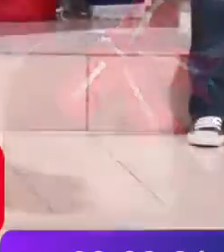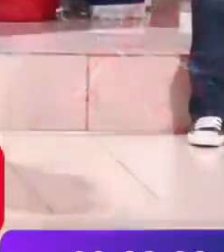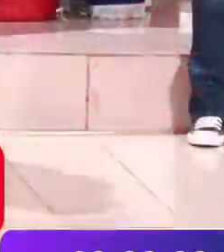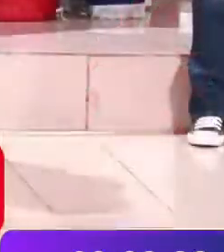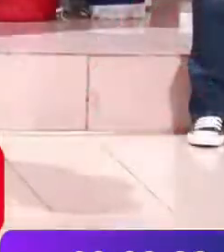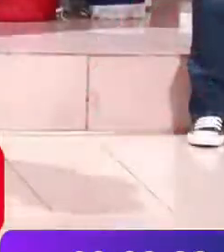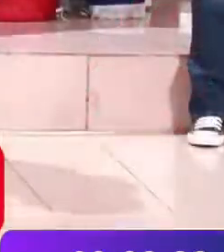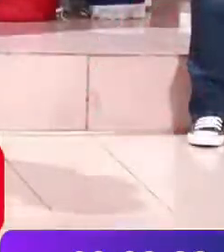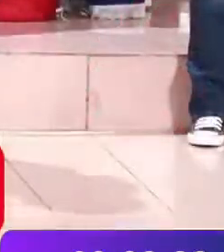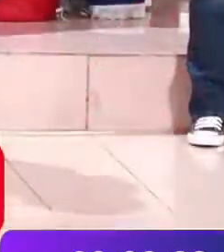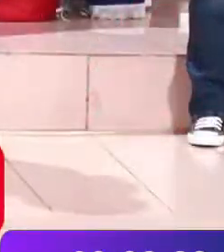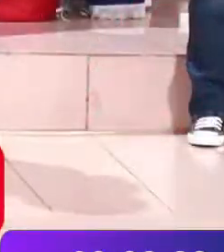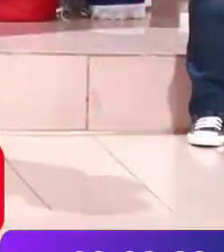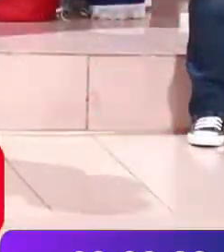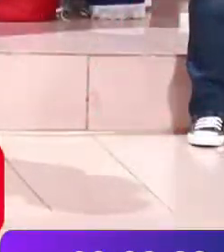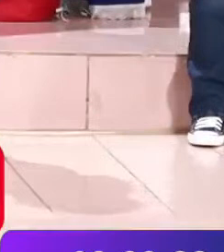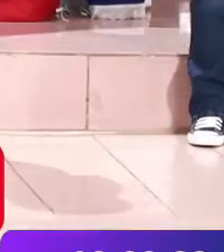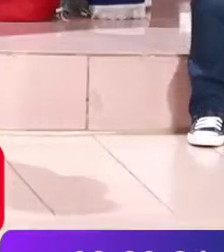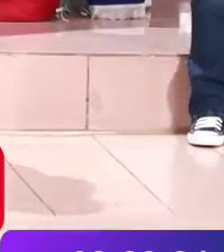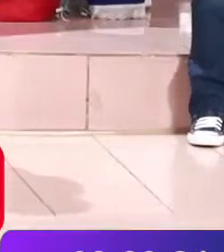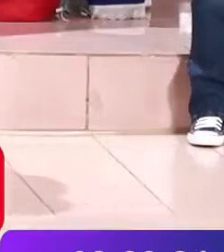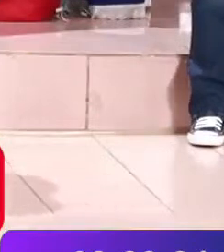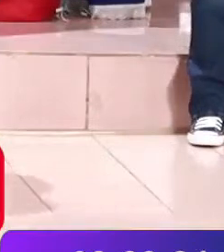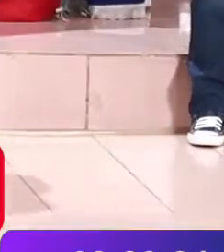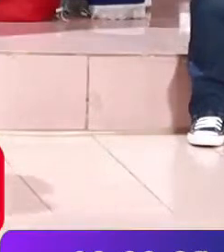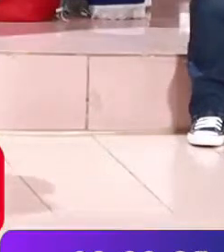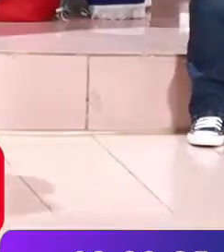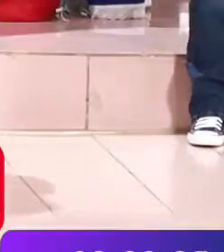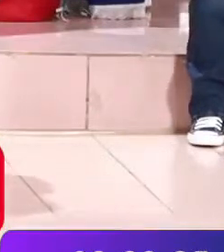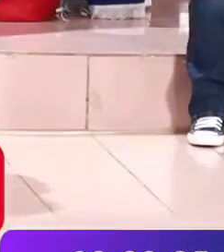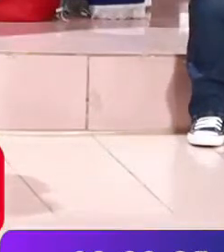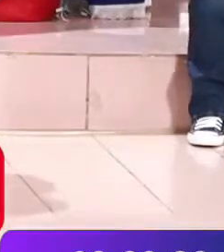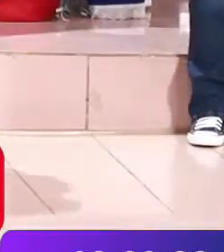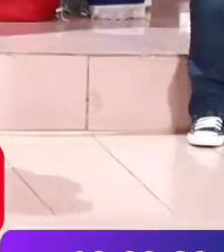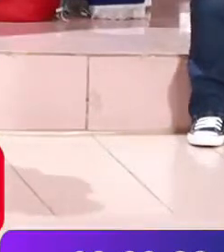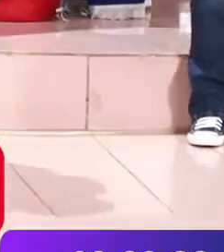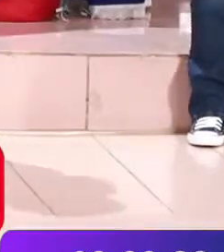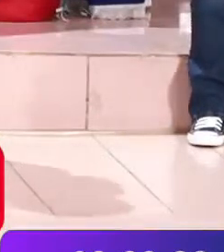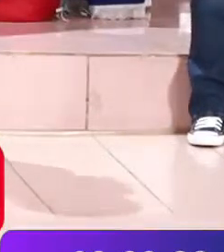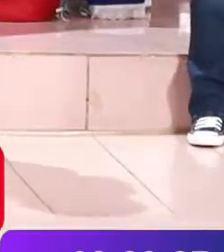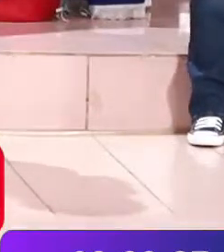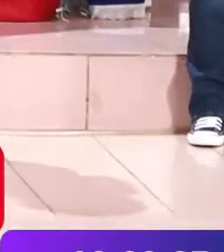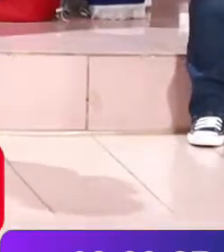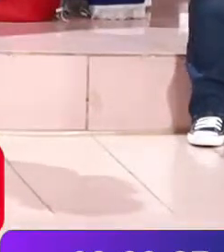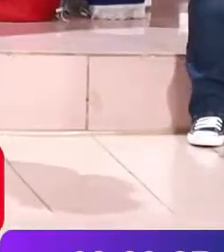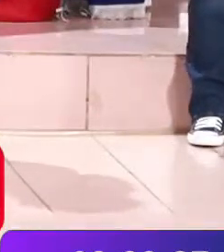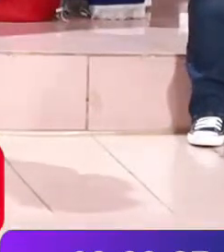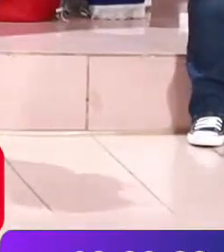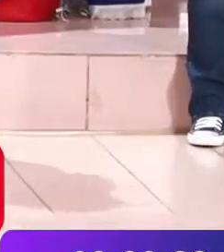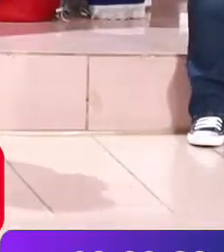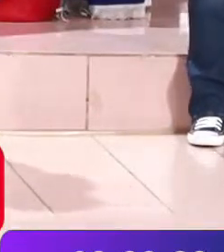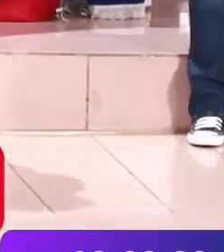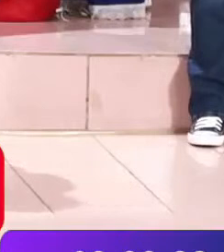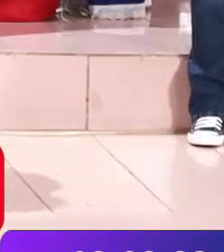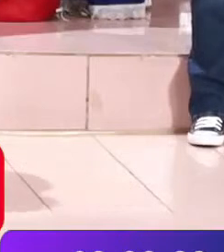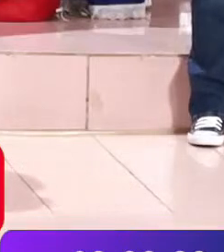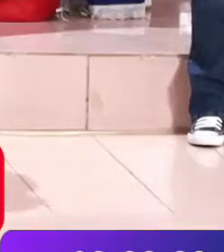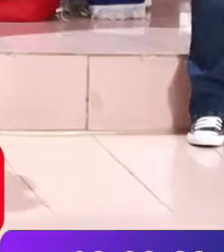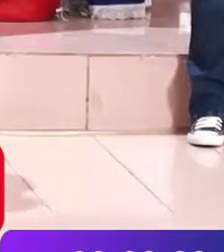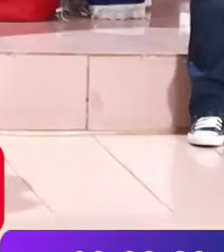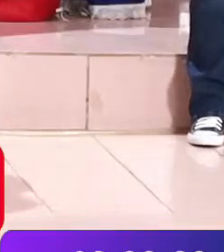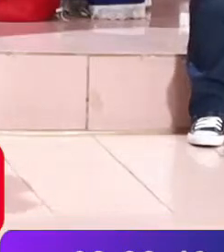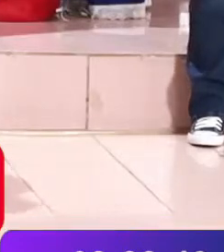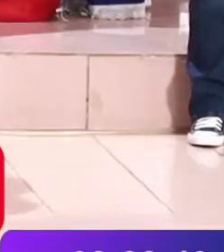want to cover our children, those in the universities, in the high school, in primary schools, and even in the